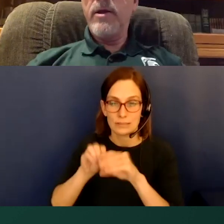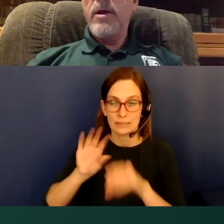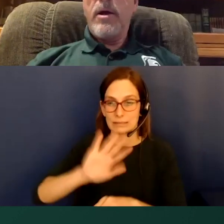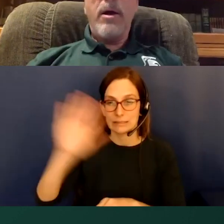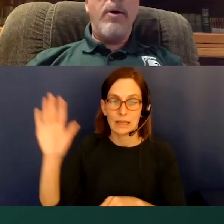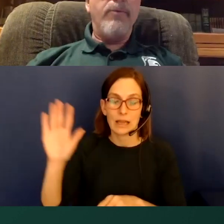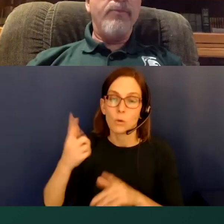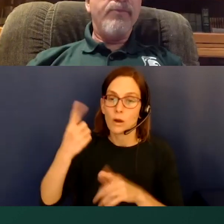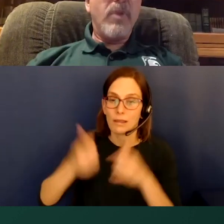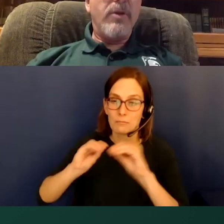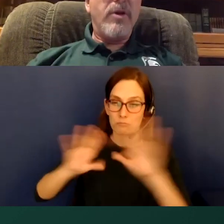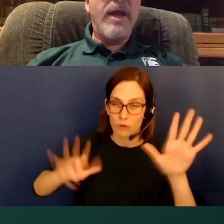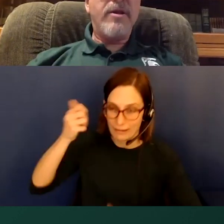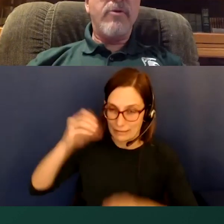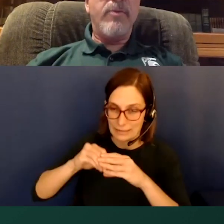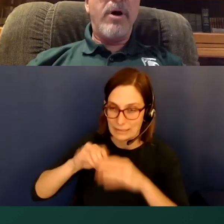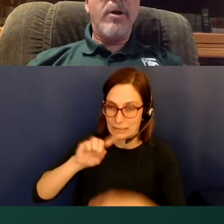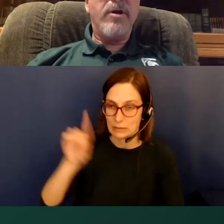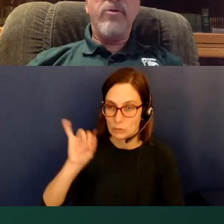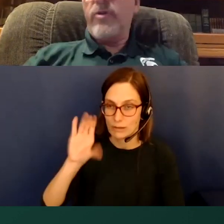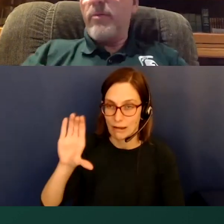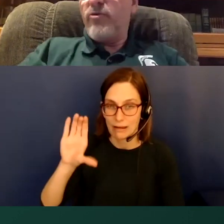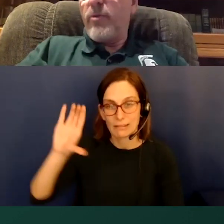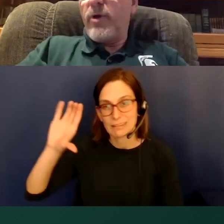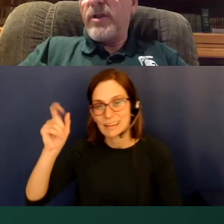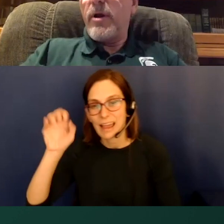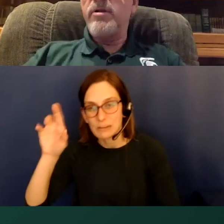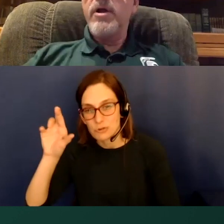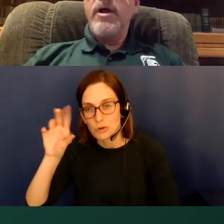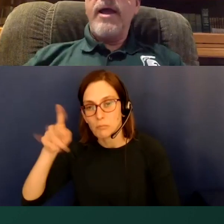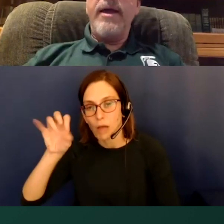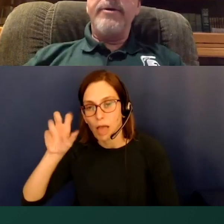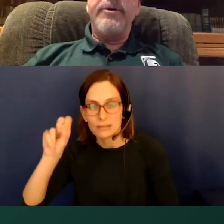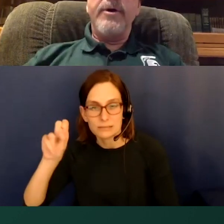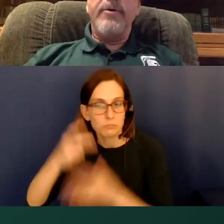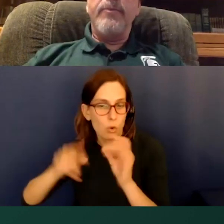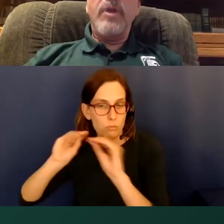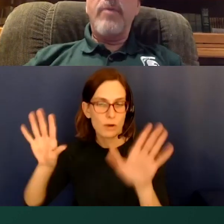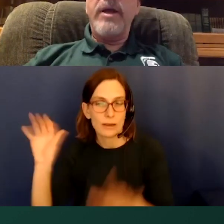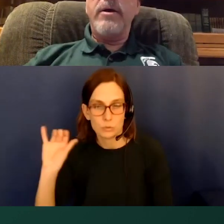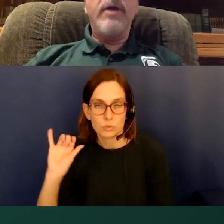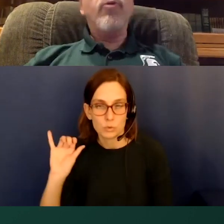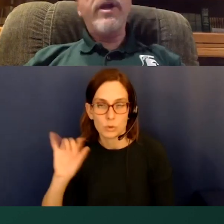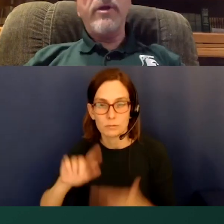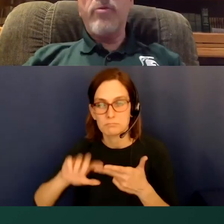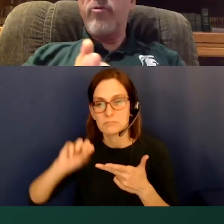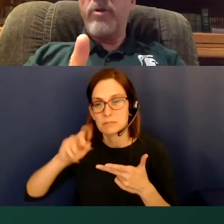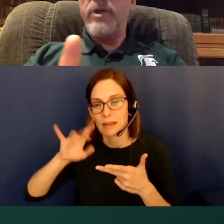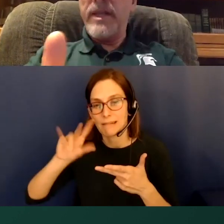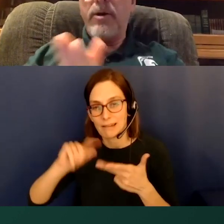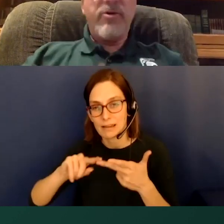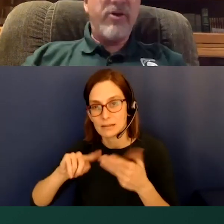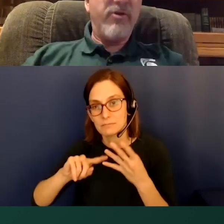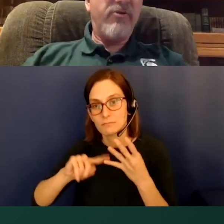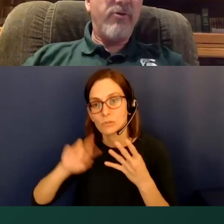zodiac. There's Castor and Pollux, which are bright stars, and Spica and Regulus, which was